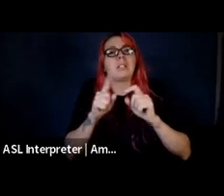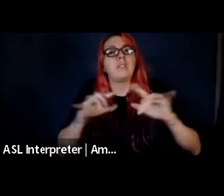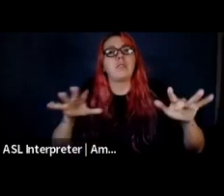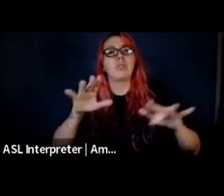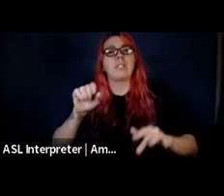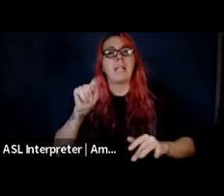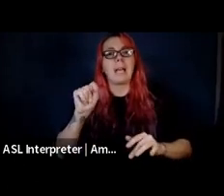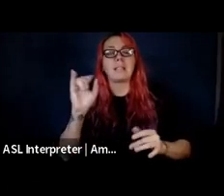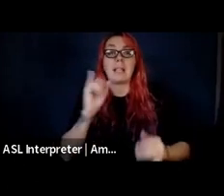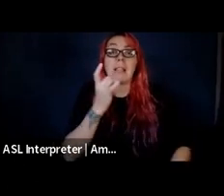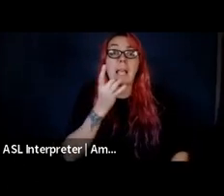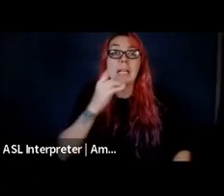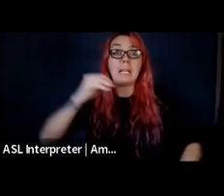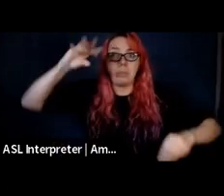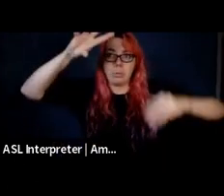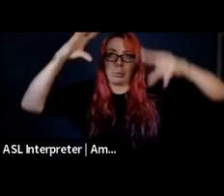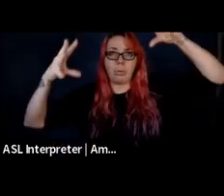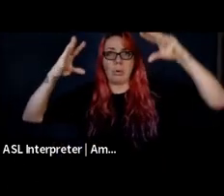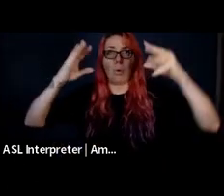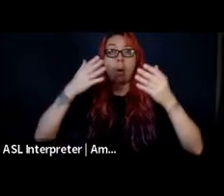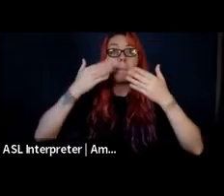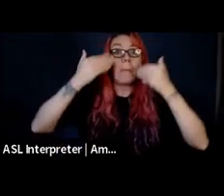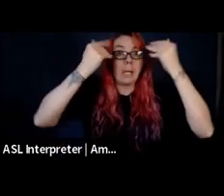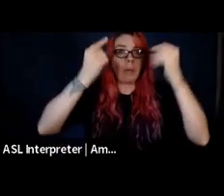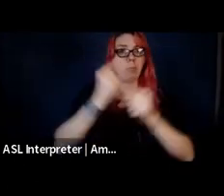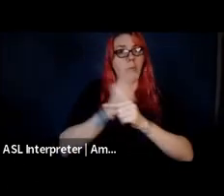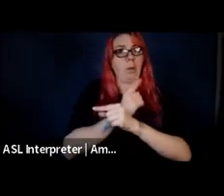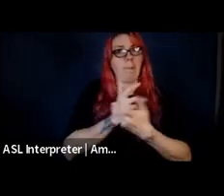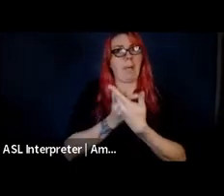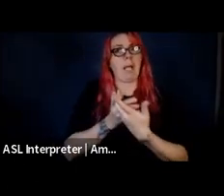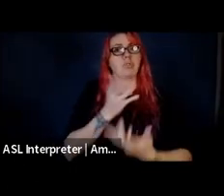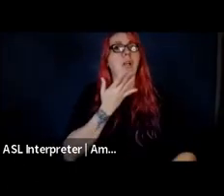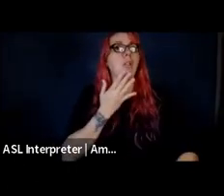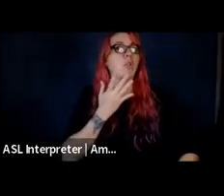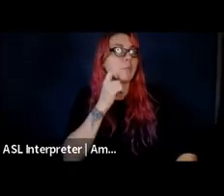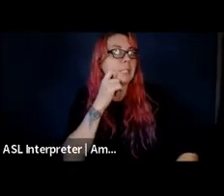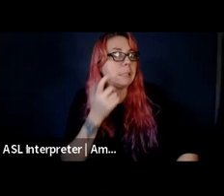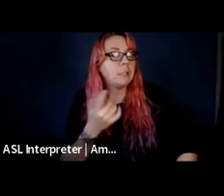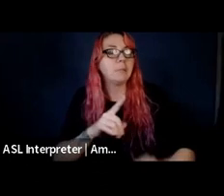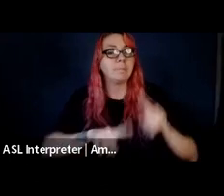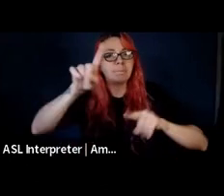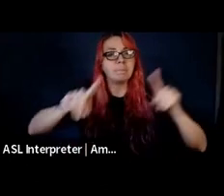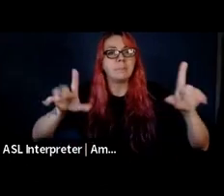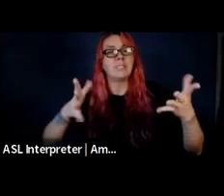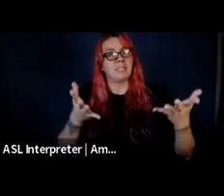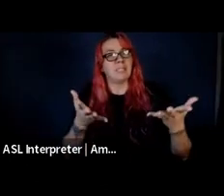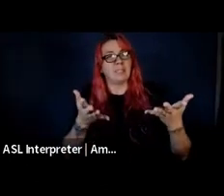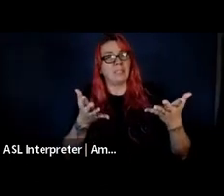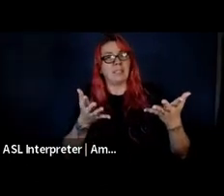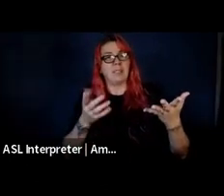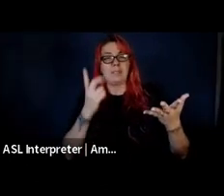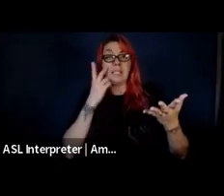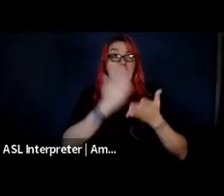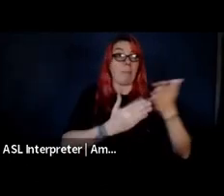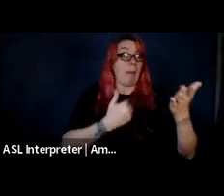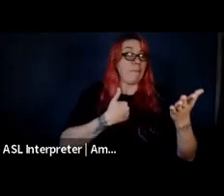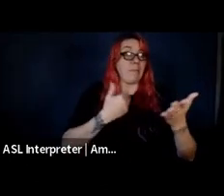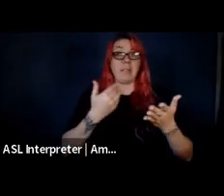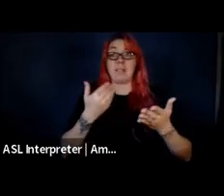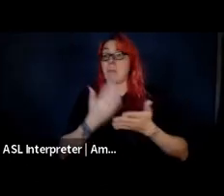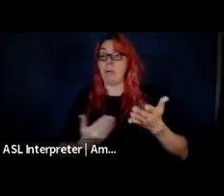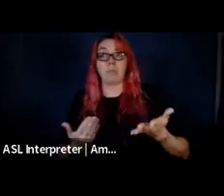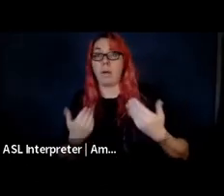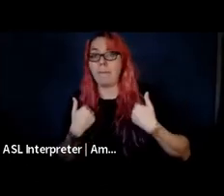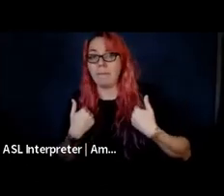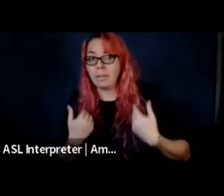that, certainly equity has played a role in is there used to be as-cast clauses at repertory companies and in contracts that